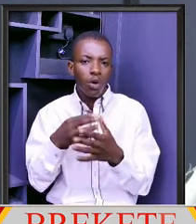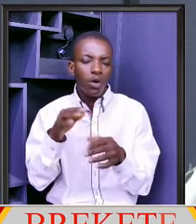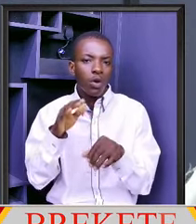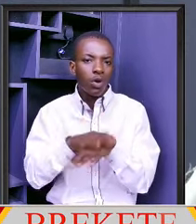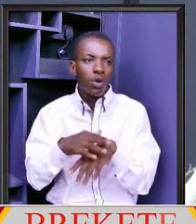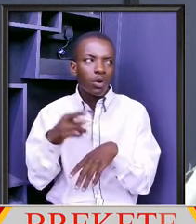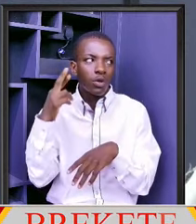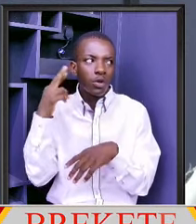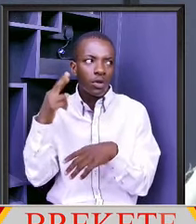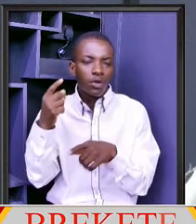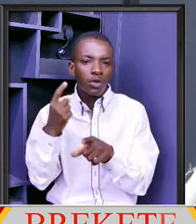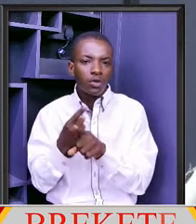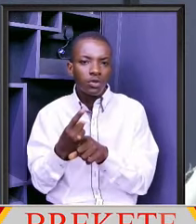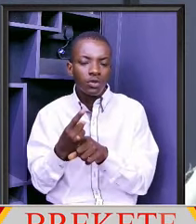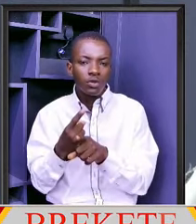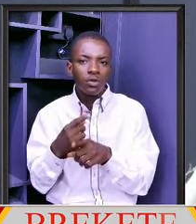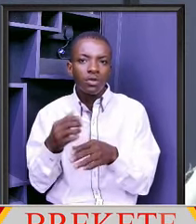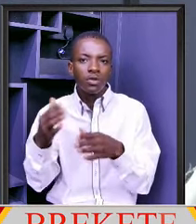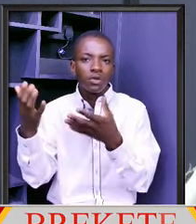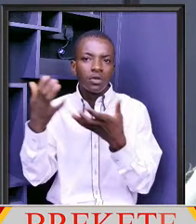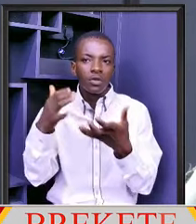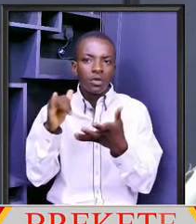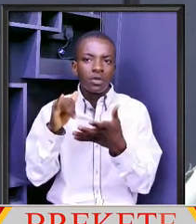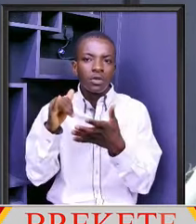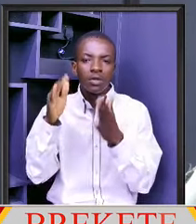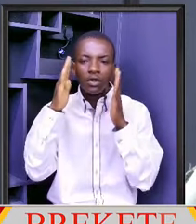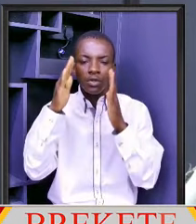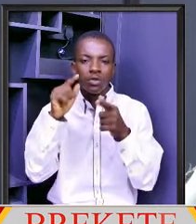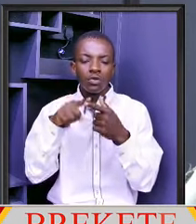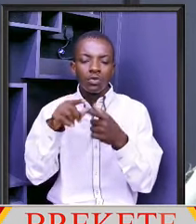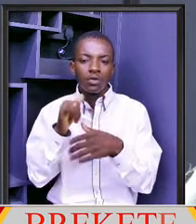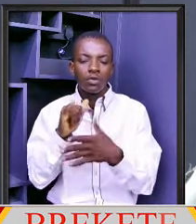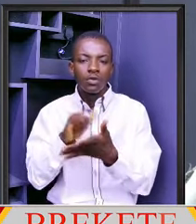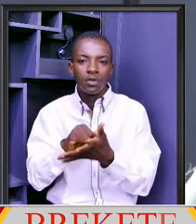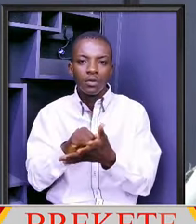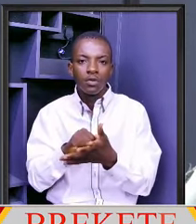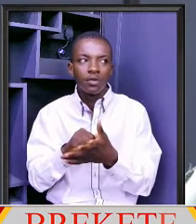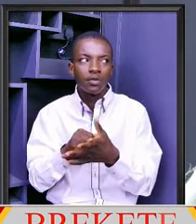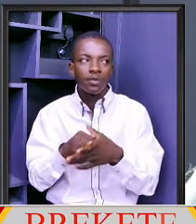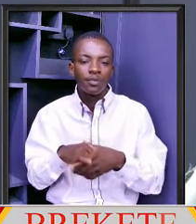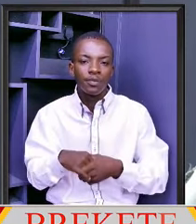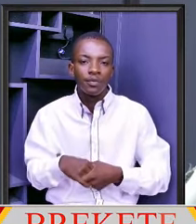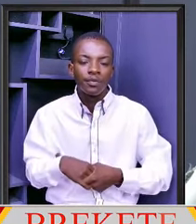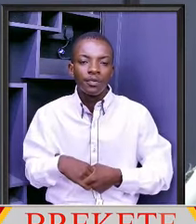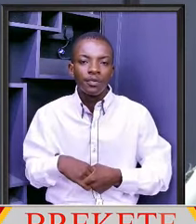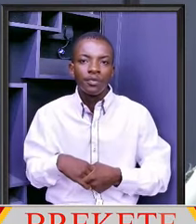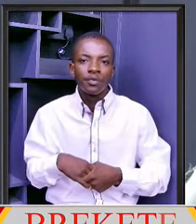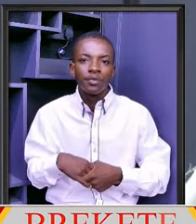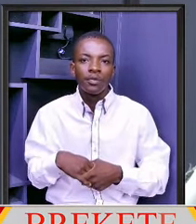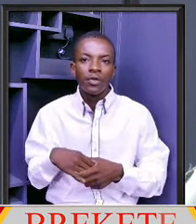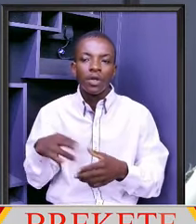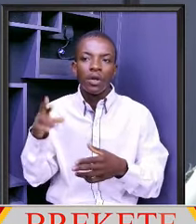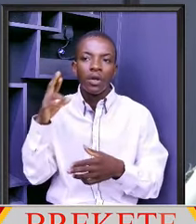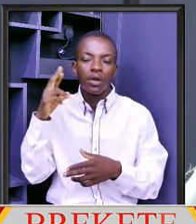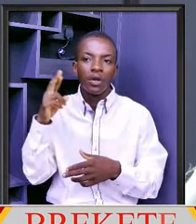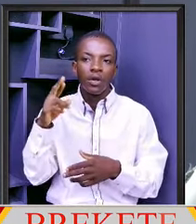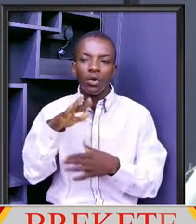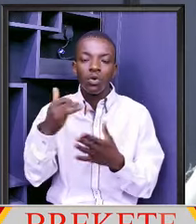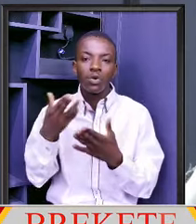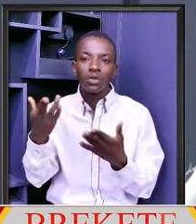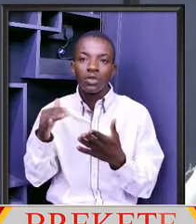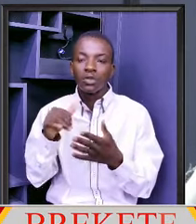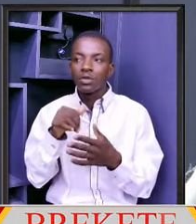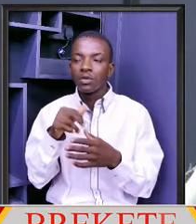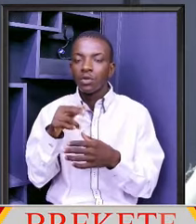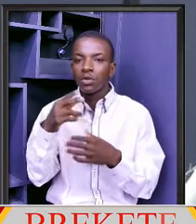radio. So I just like to draw your attention to that, sir. So, when I don't hear now, both radio, so all this TV